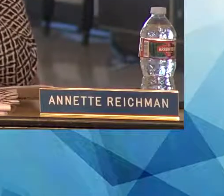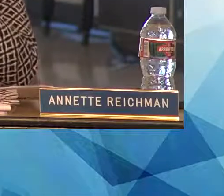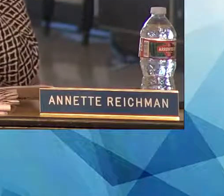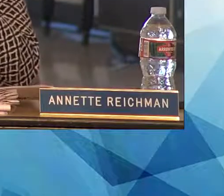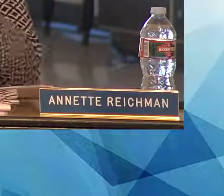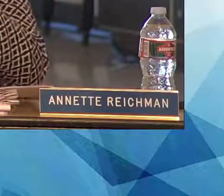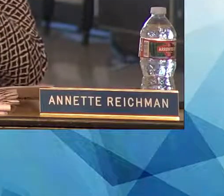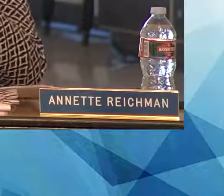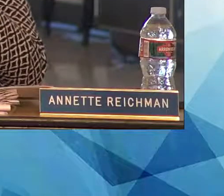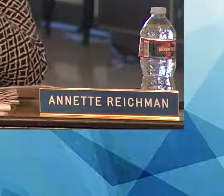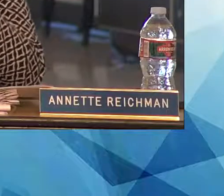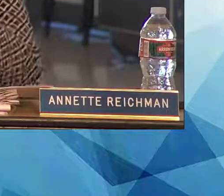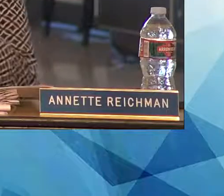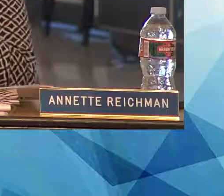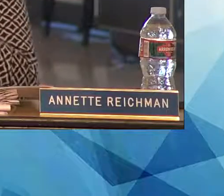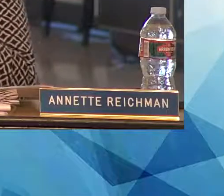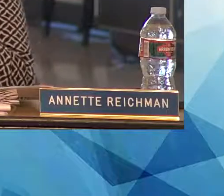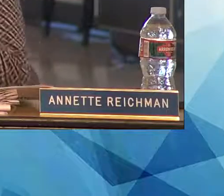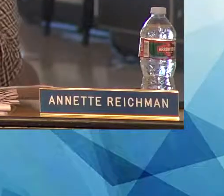give a brief